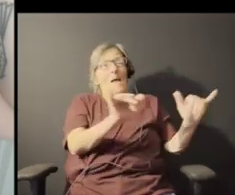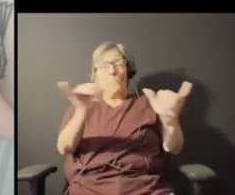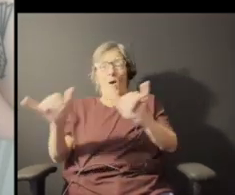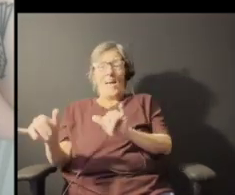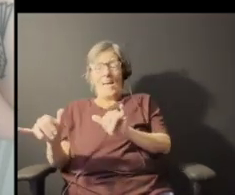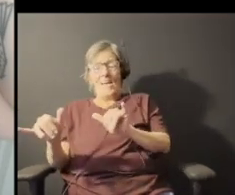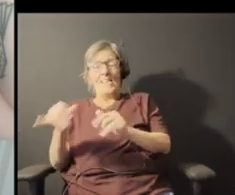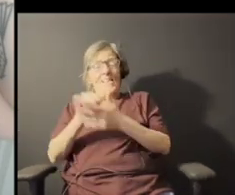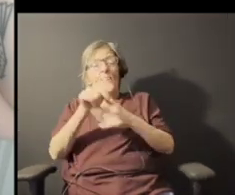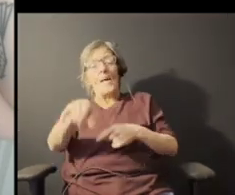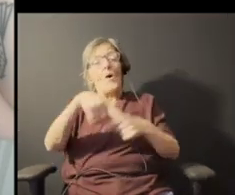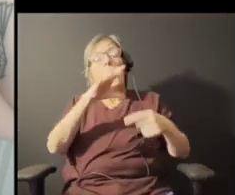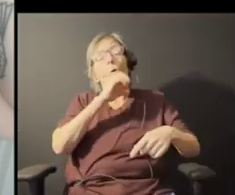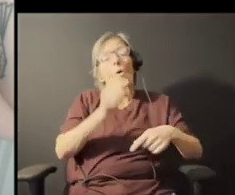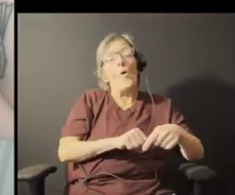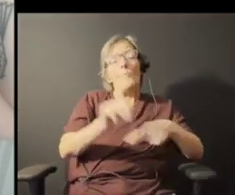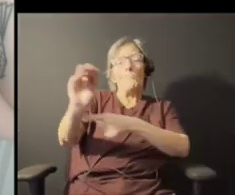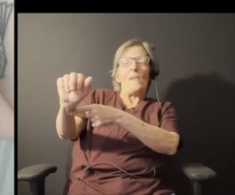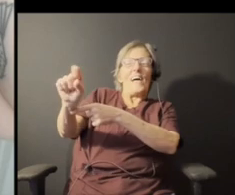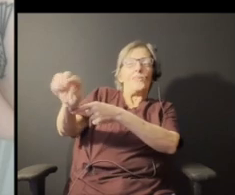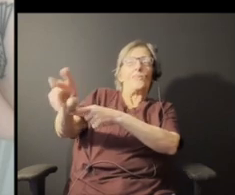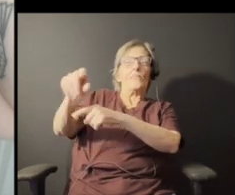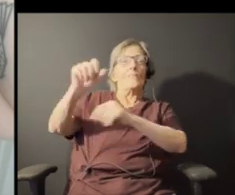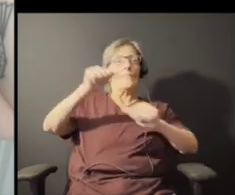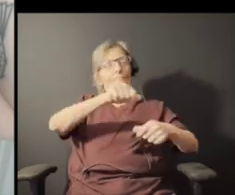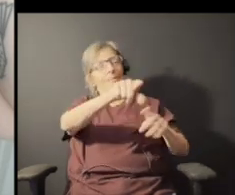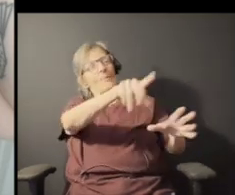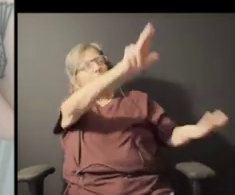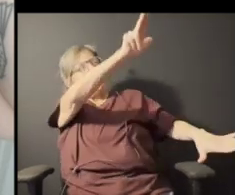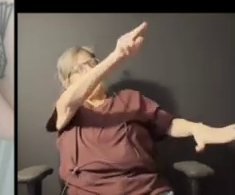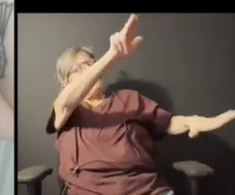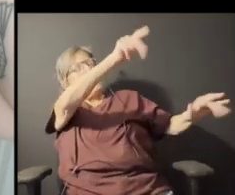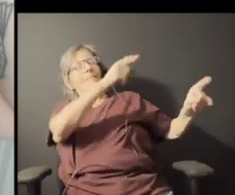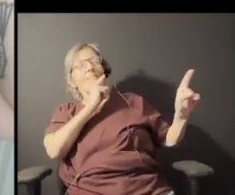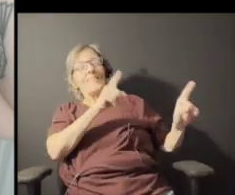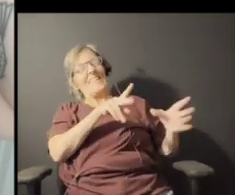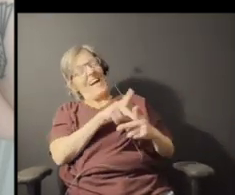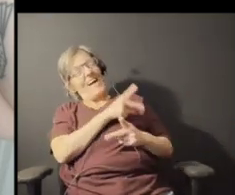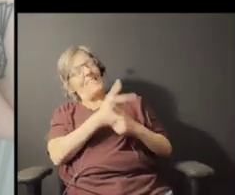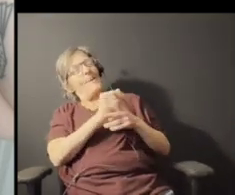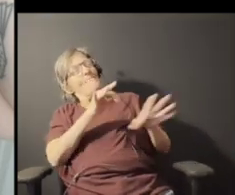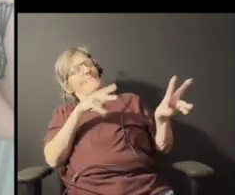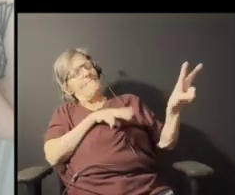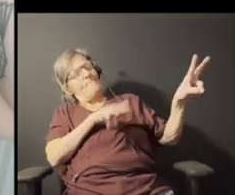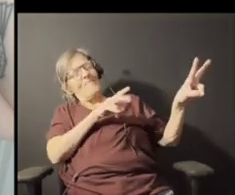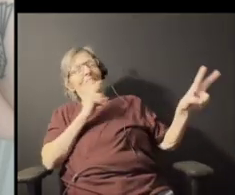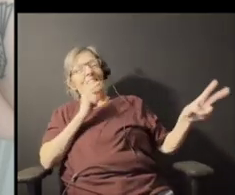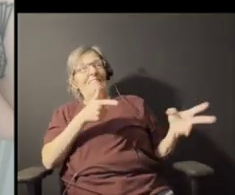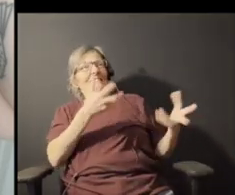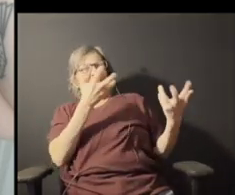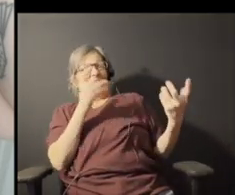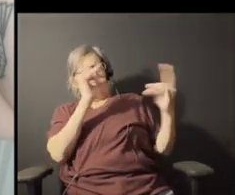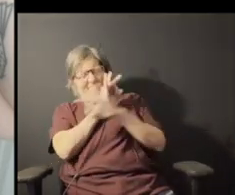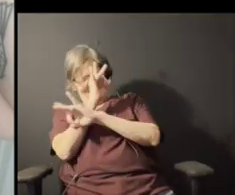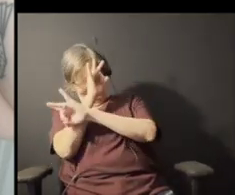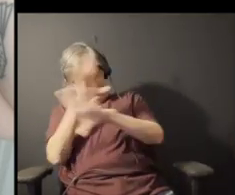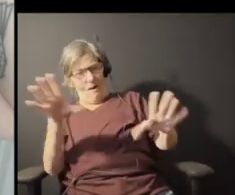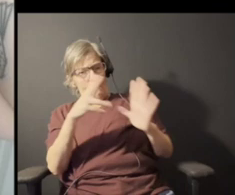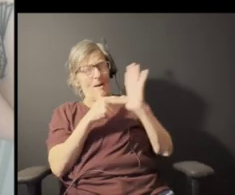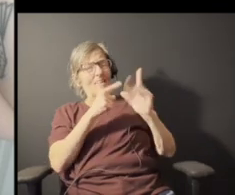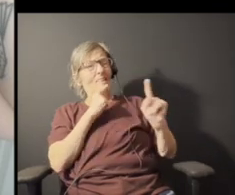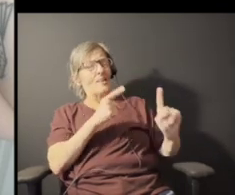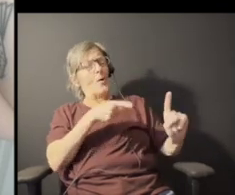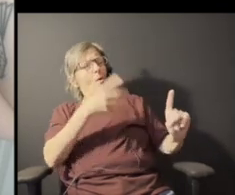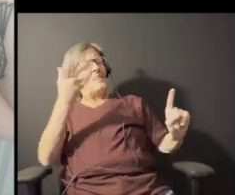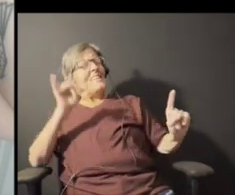that, you know, kind of the old masters did, where you had these really kind of gruesome paintings, but they were